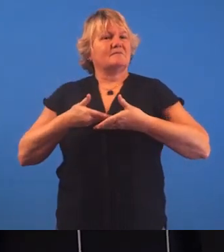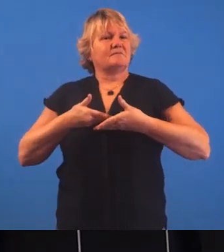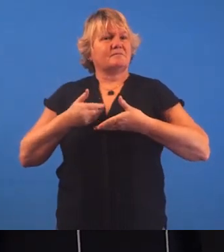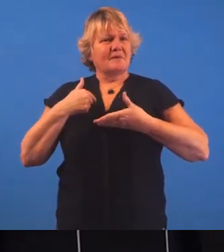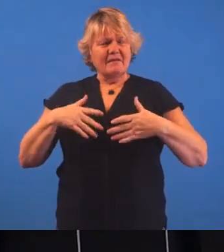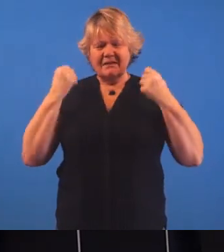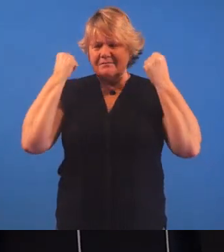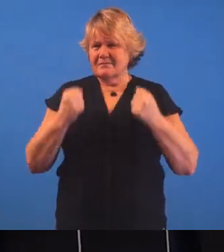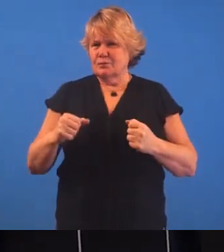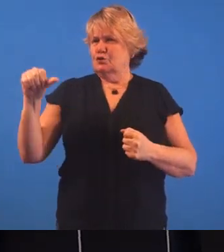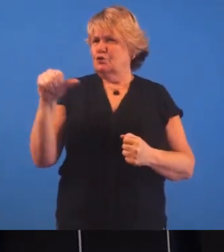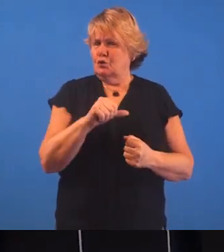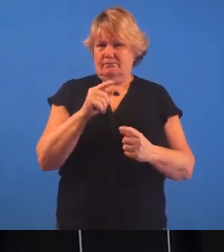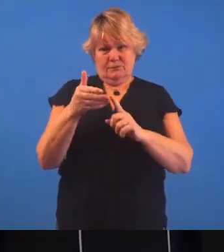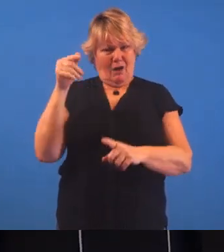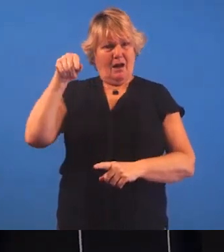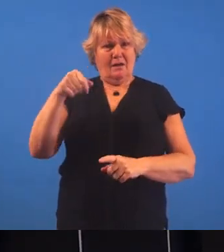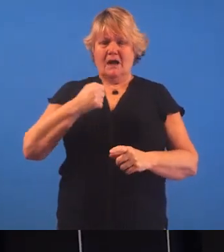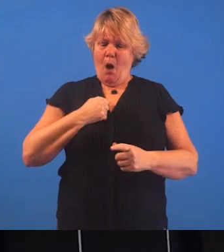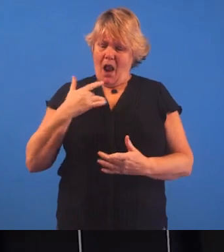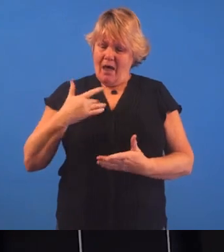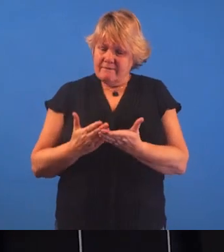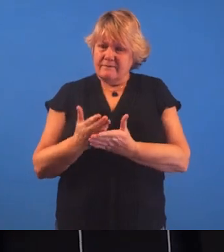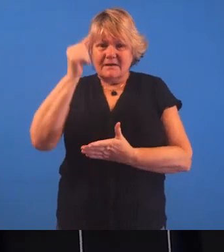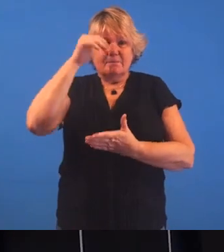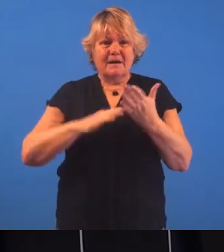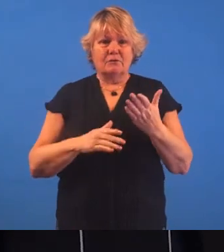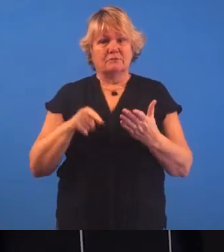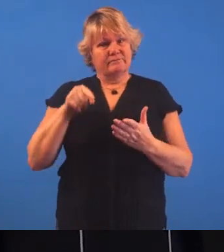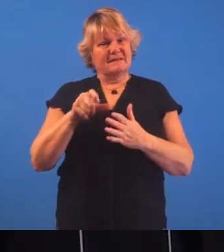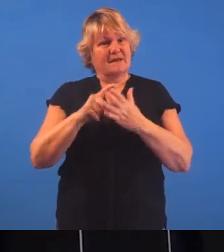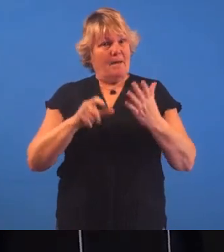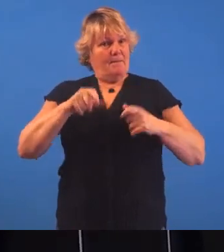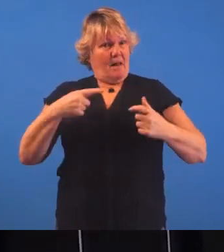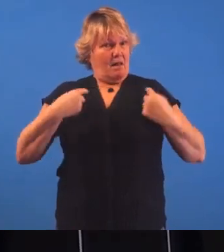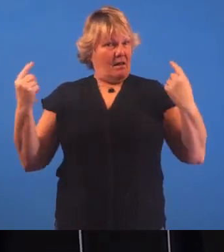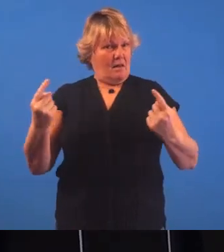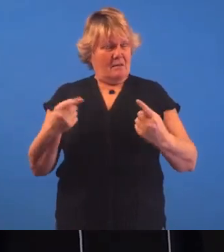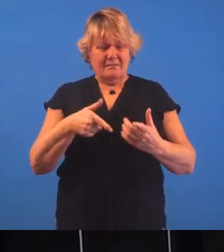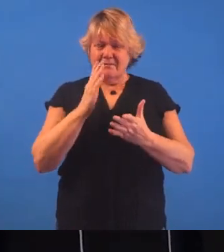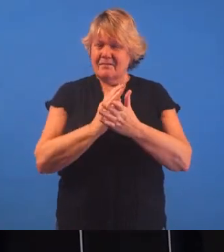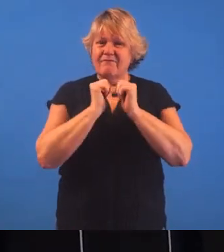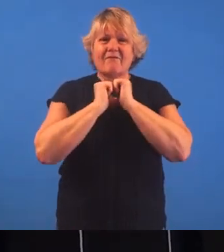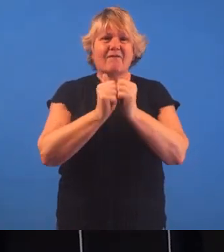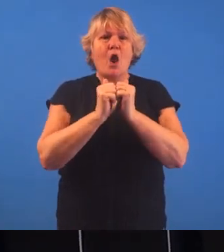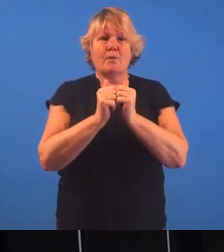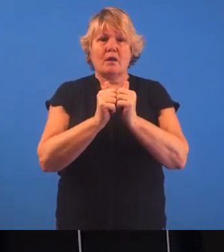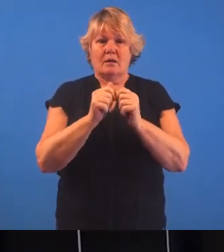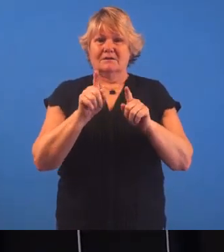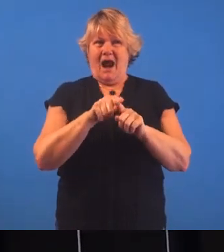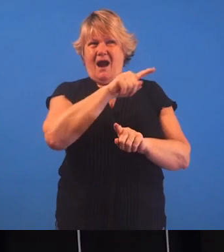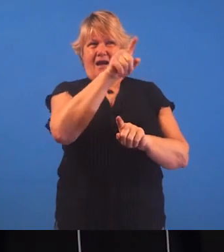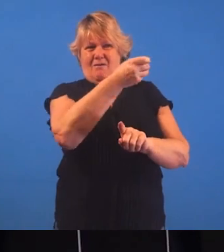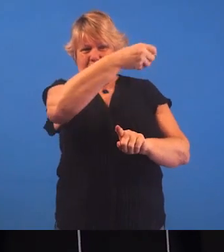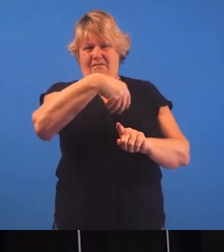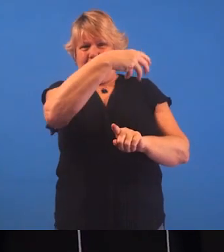contributors. I feel strongly that it should be recognised that our lived experiences as disabled people is